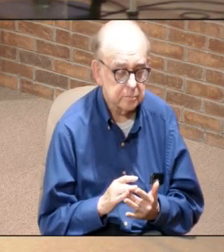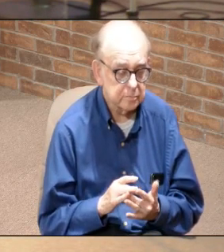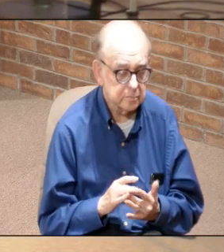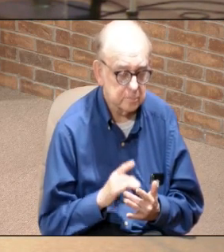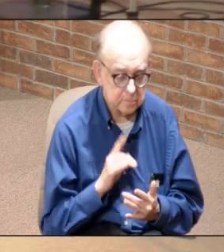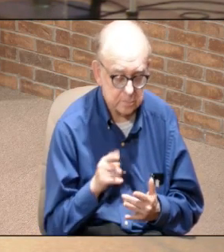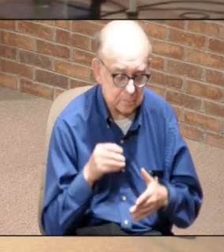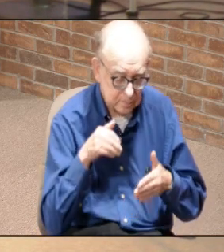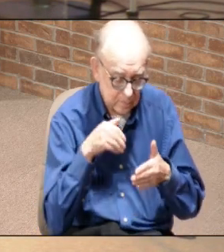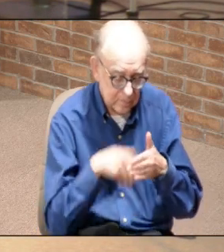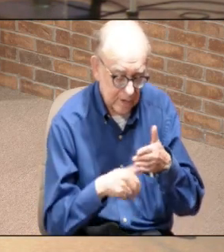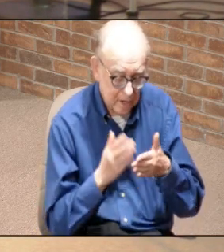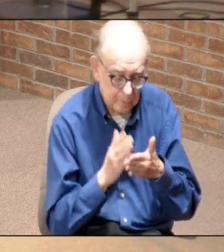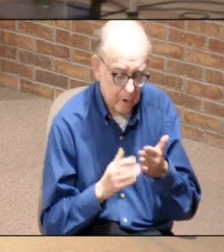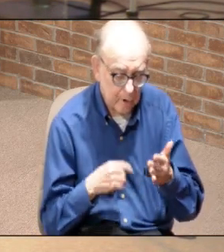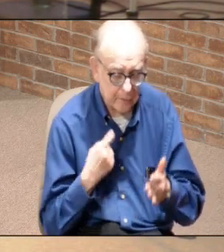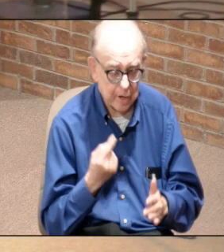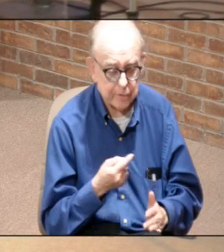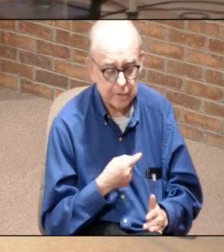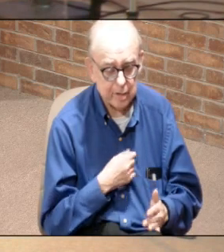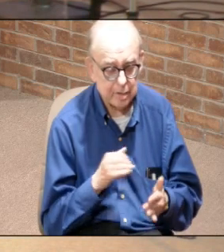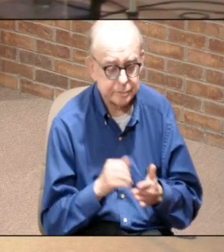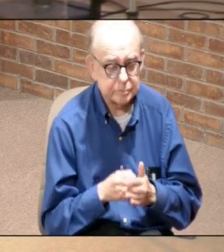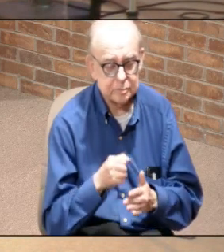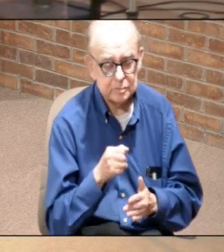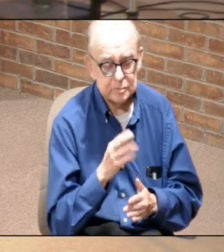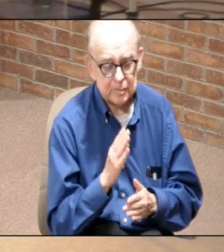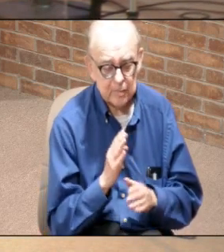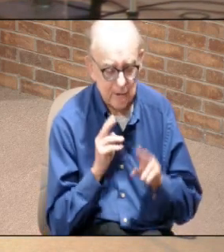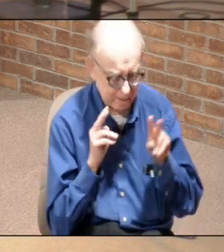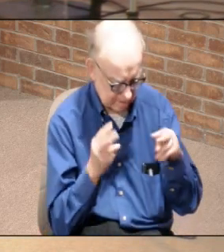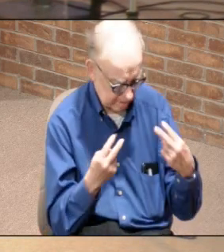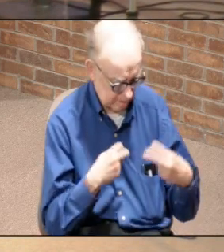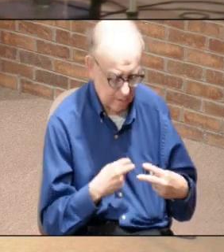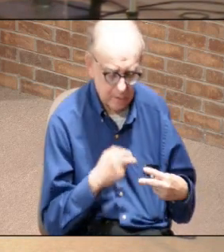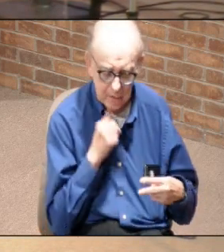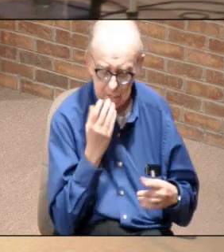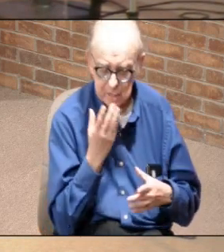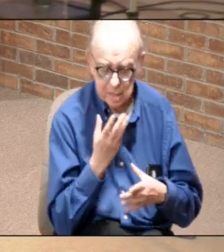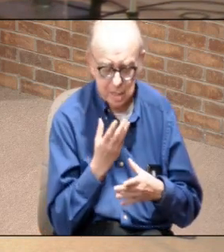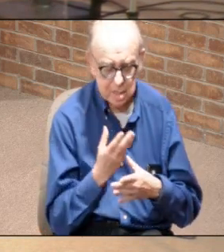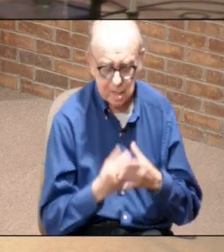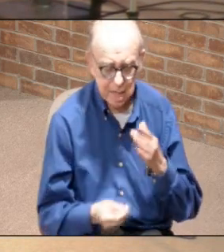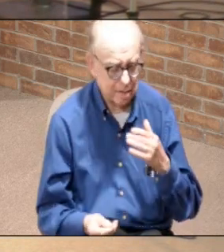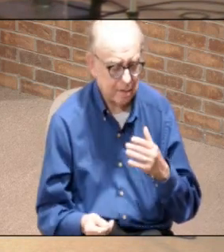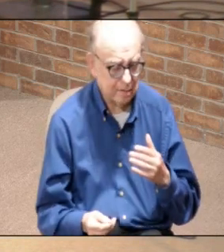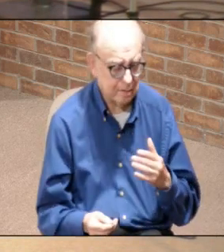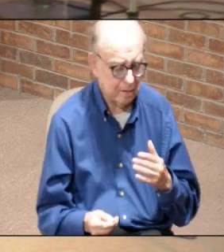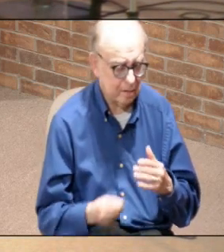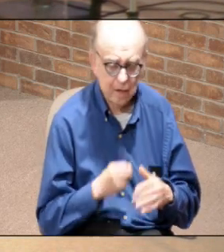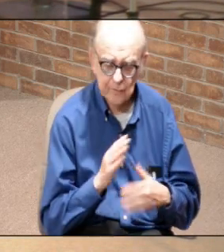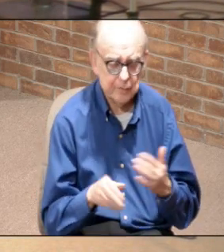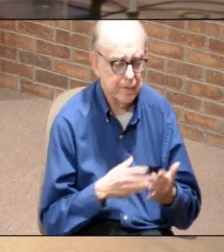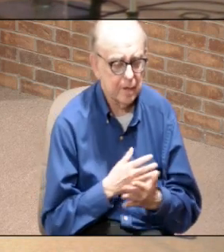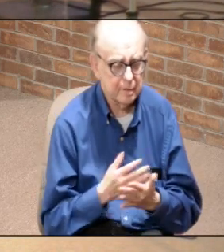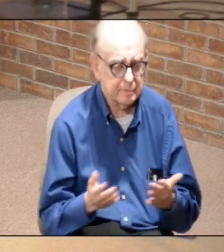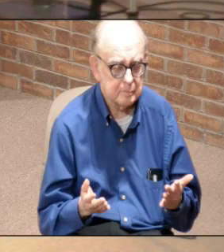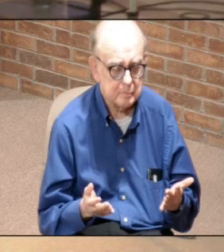It's the inner part of us that God's looking at, not at the outward signs of